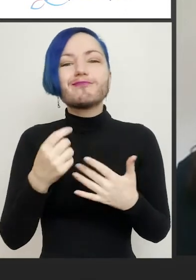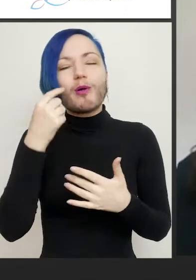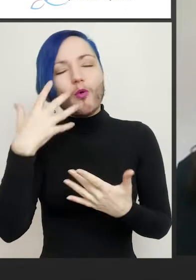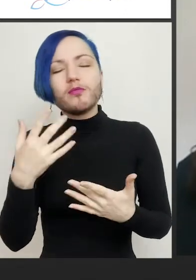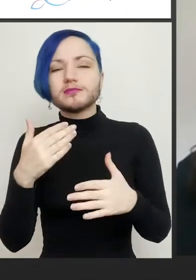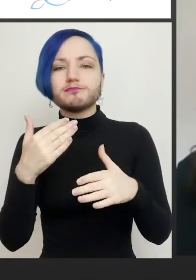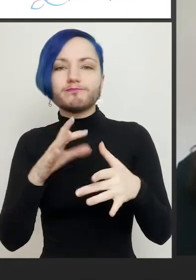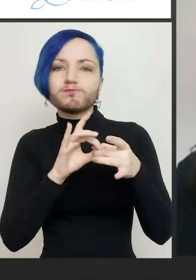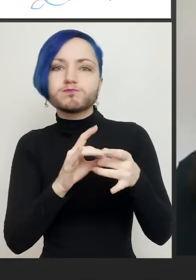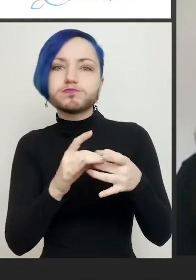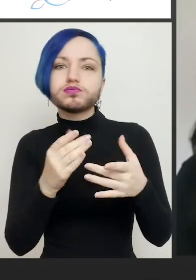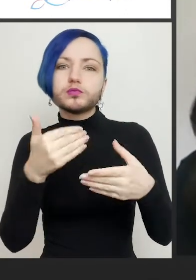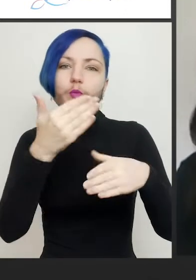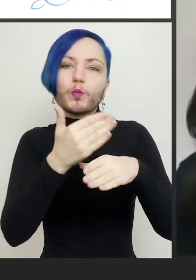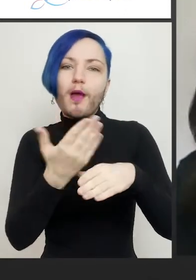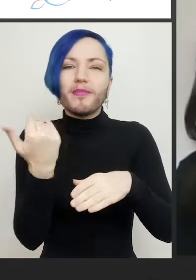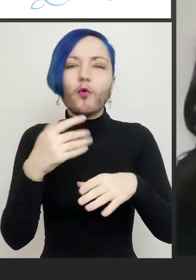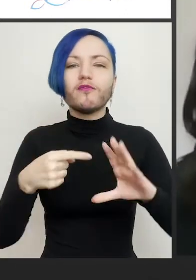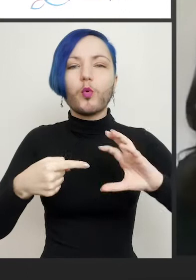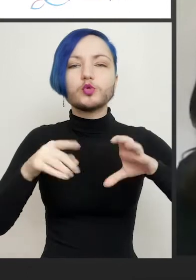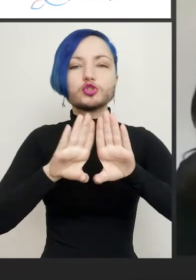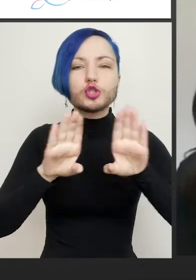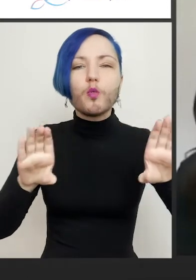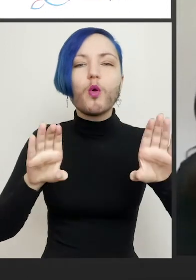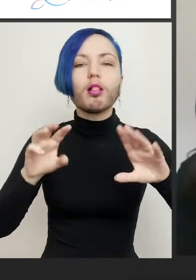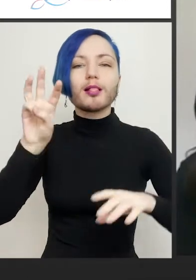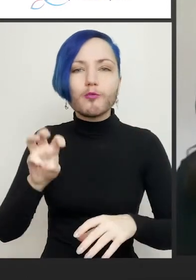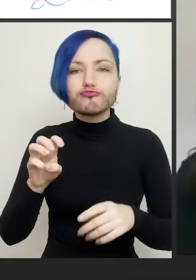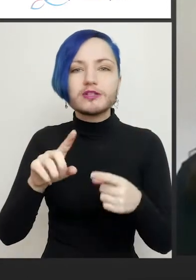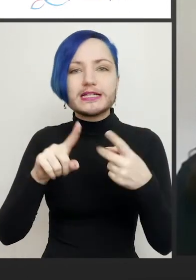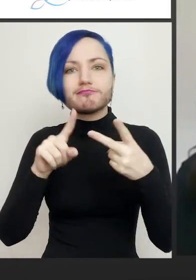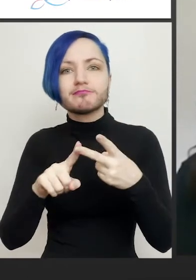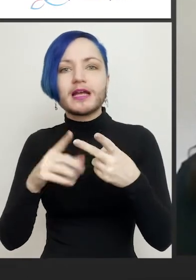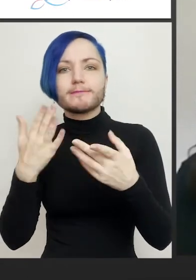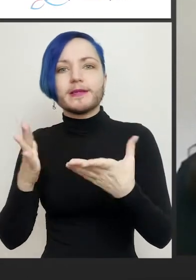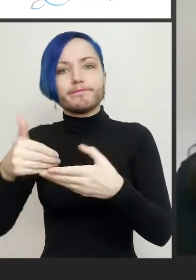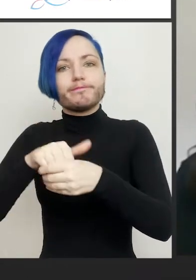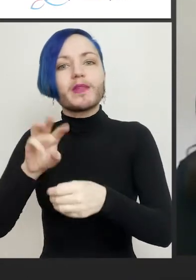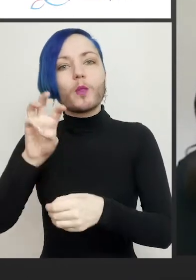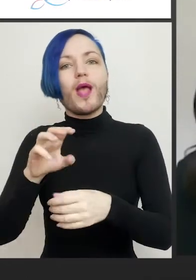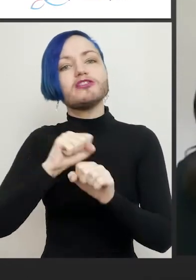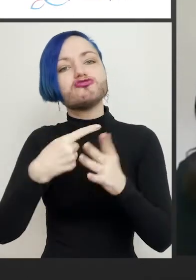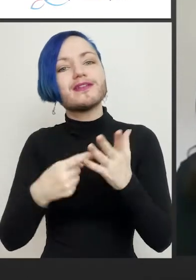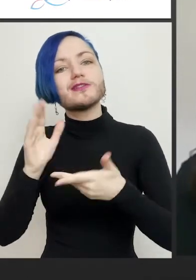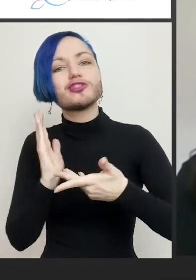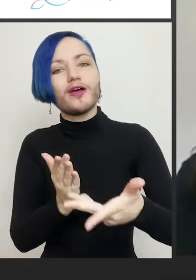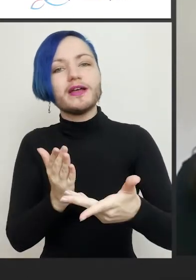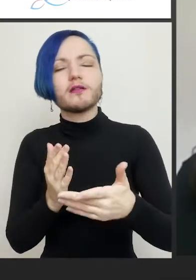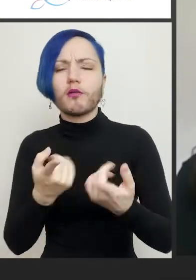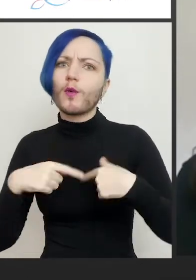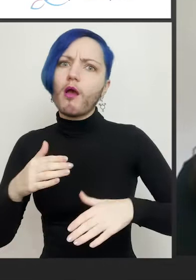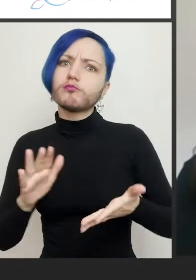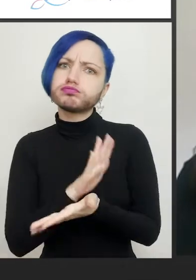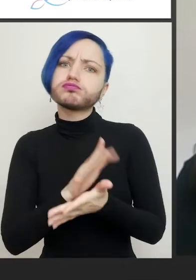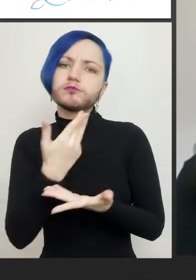with Stonewall Cymru and were a stakeholder with the Welsh Gender Service, which we've really enjoyed you being part of. So